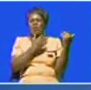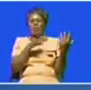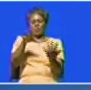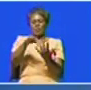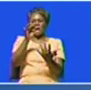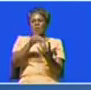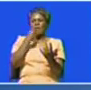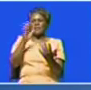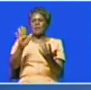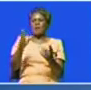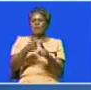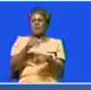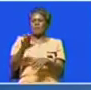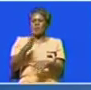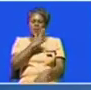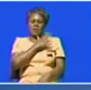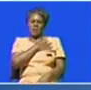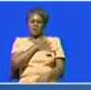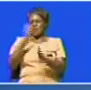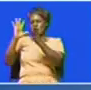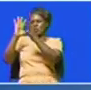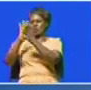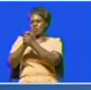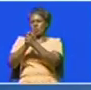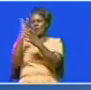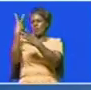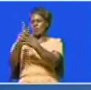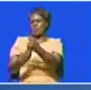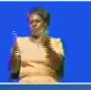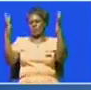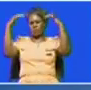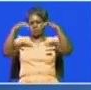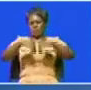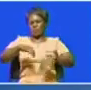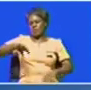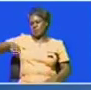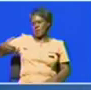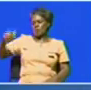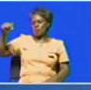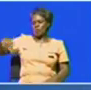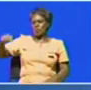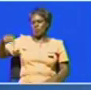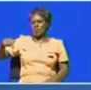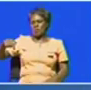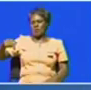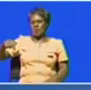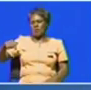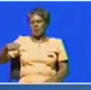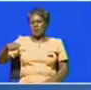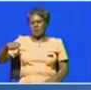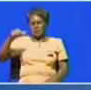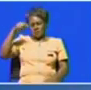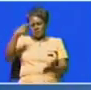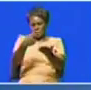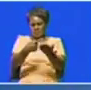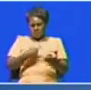your feedback. Now, NASA and Jubilee both had rallies in the capital, Nairobi, today. And of course, top of mind, the